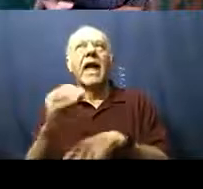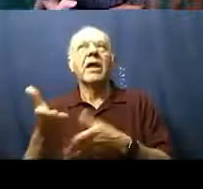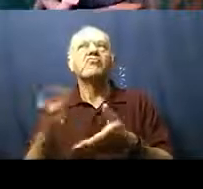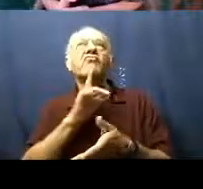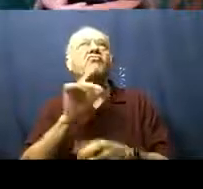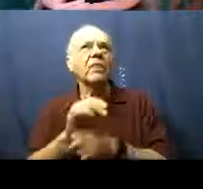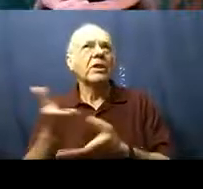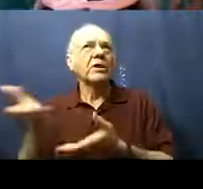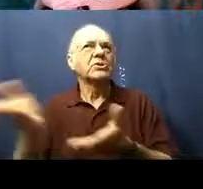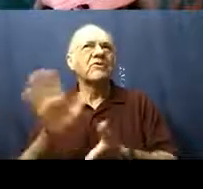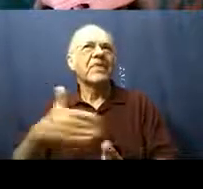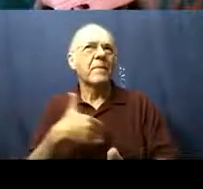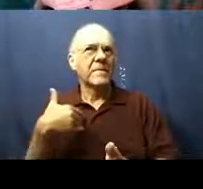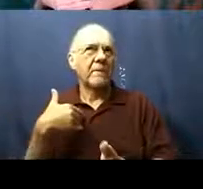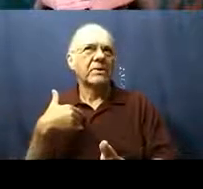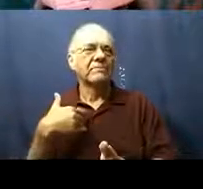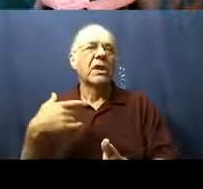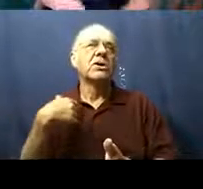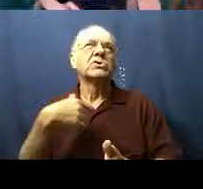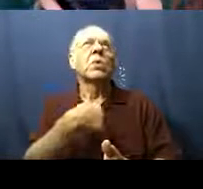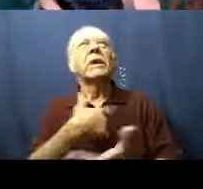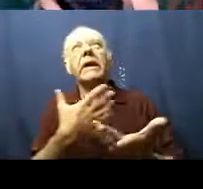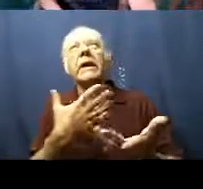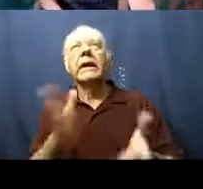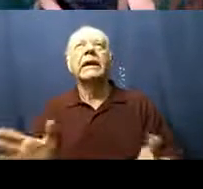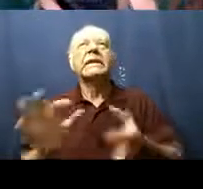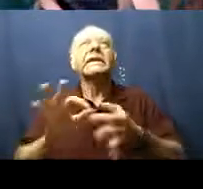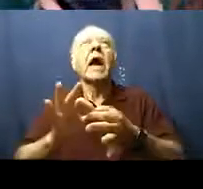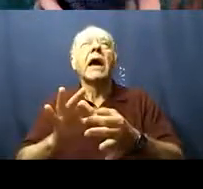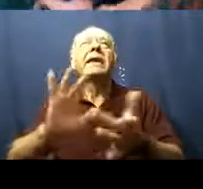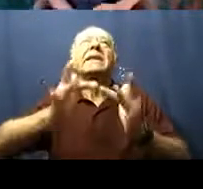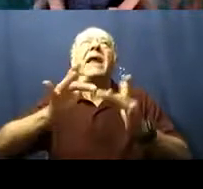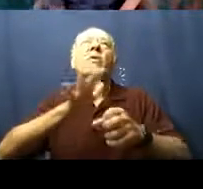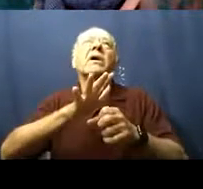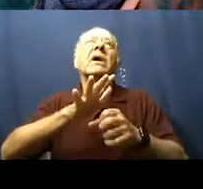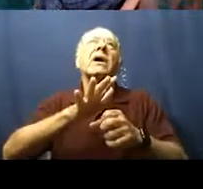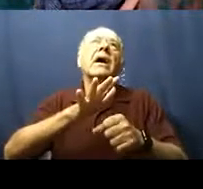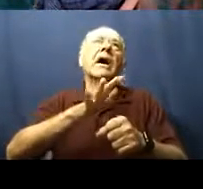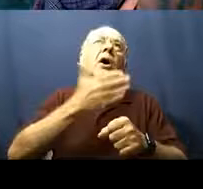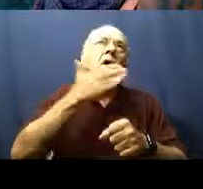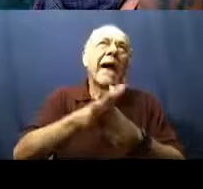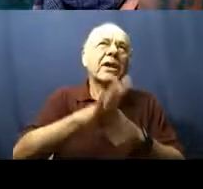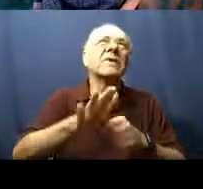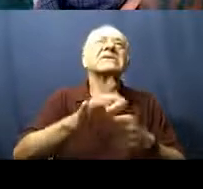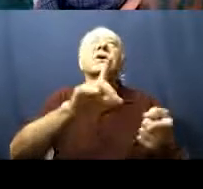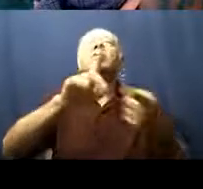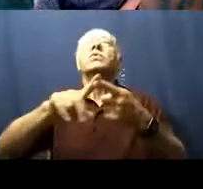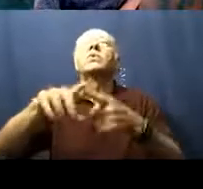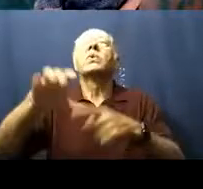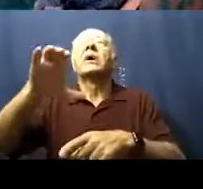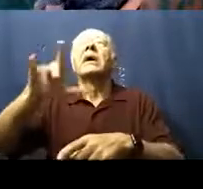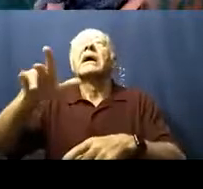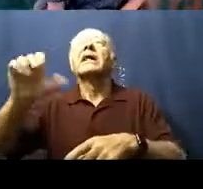members. And so we tied network adequacy review to claims submission. Not that the provider